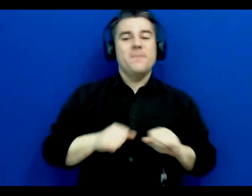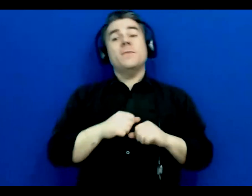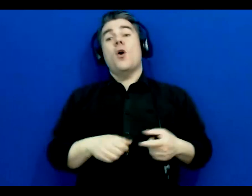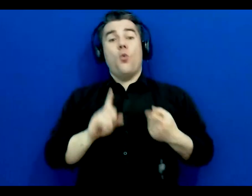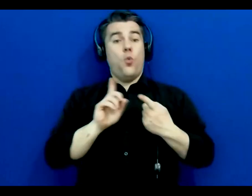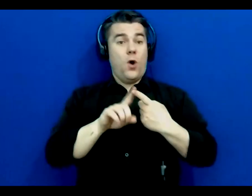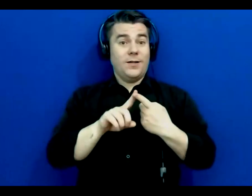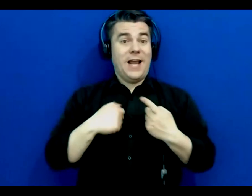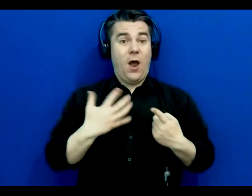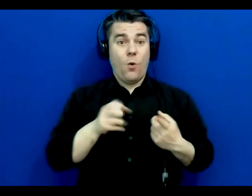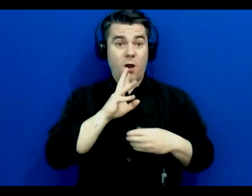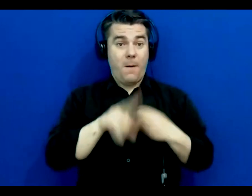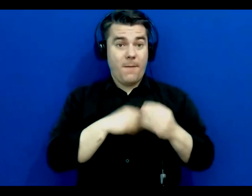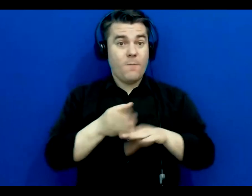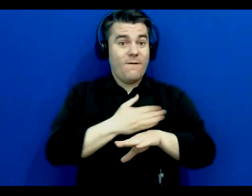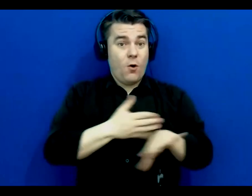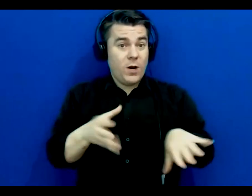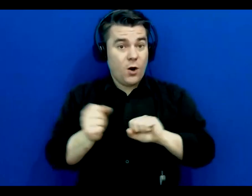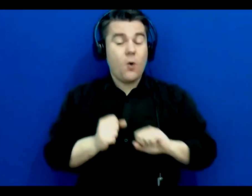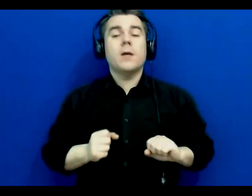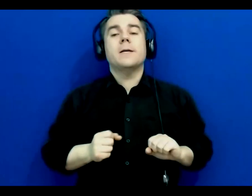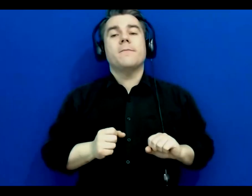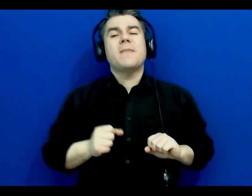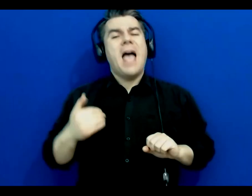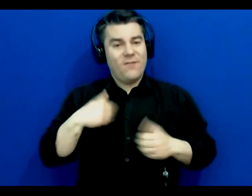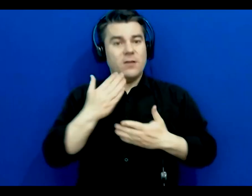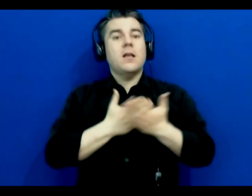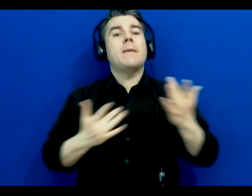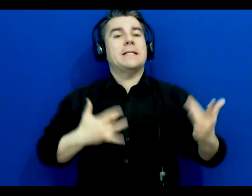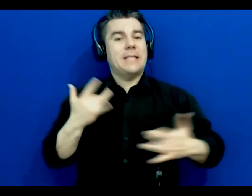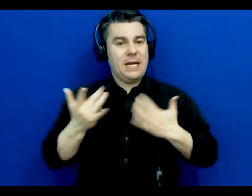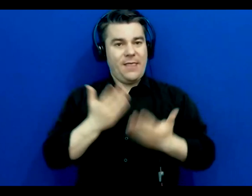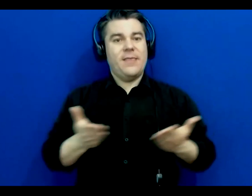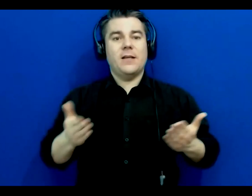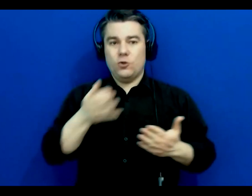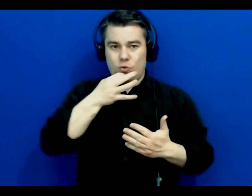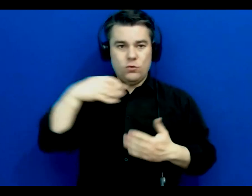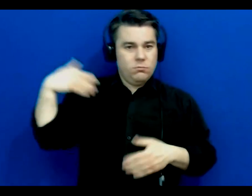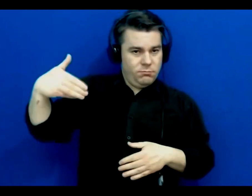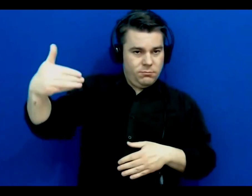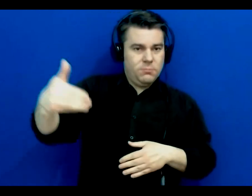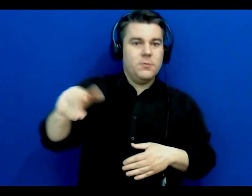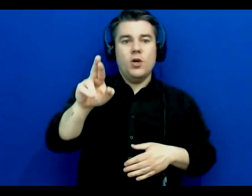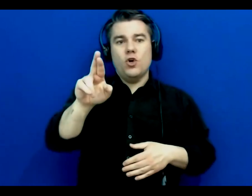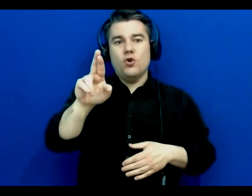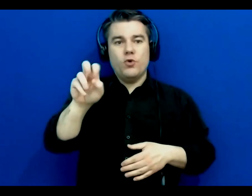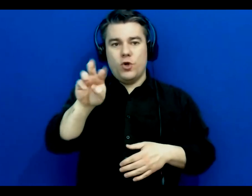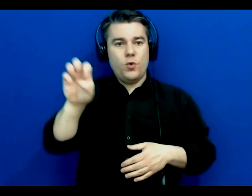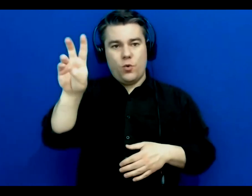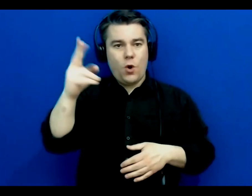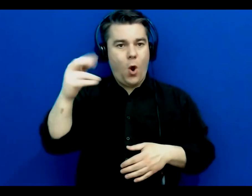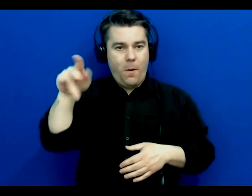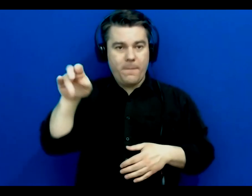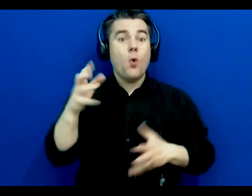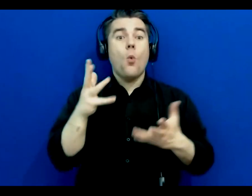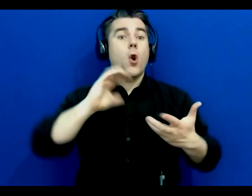that I wanted to talk about before we go is we have some exciting things coming up in Renewed Hope. We want to partner with